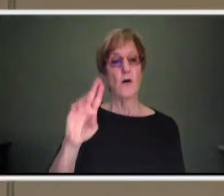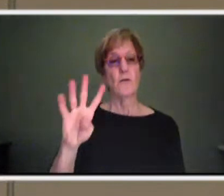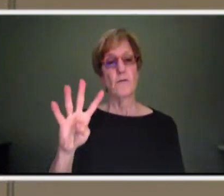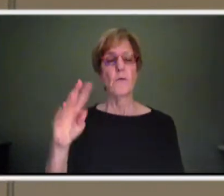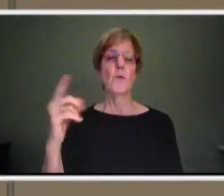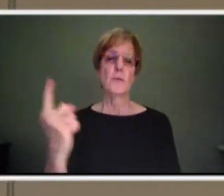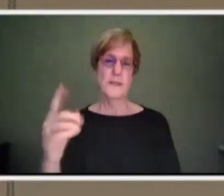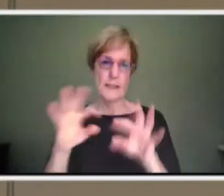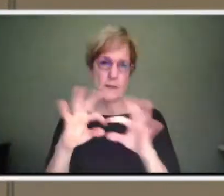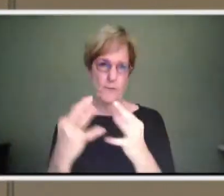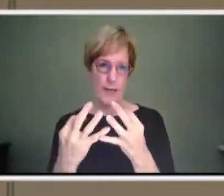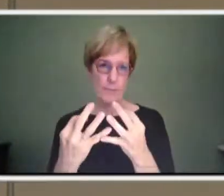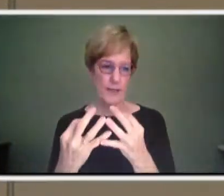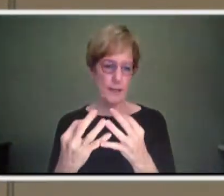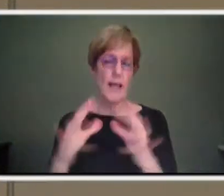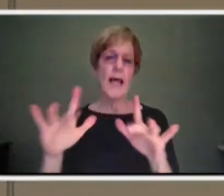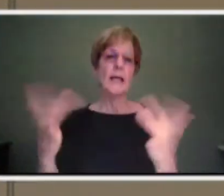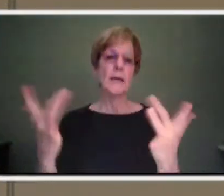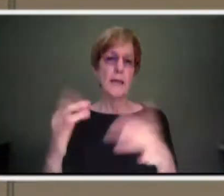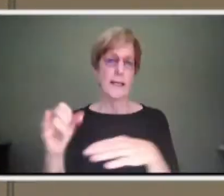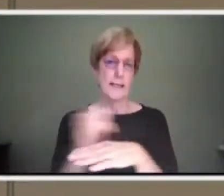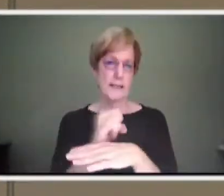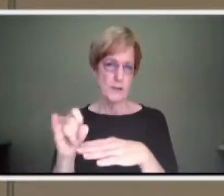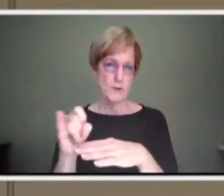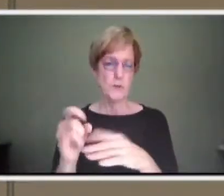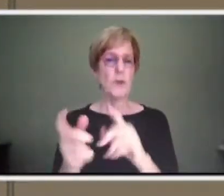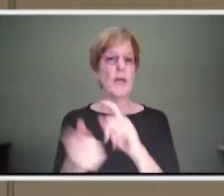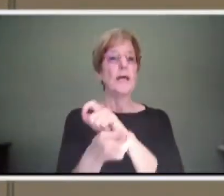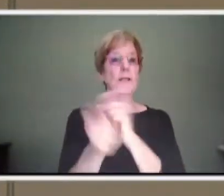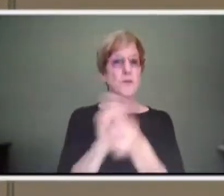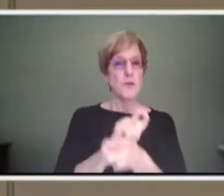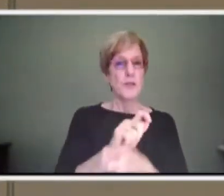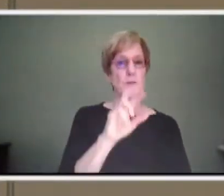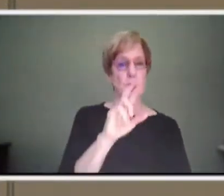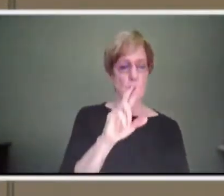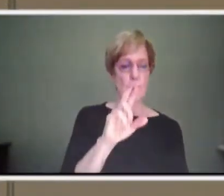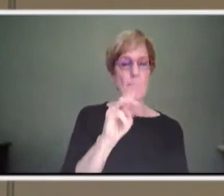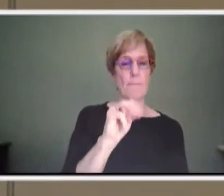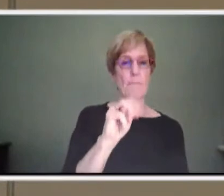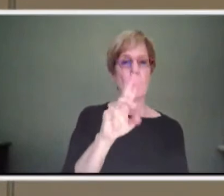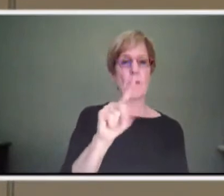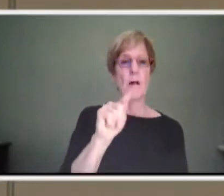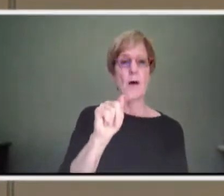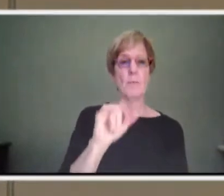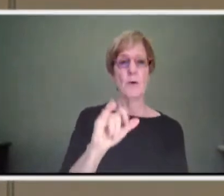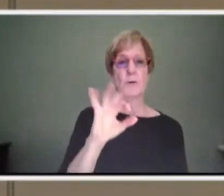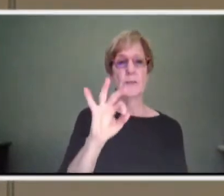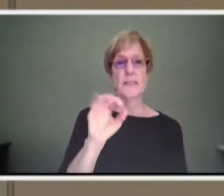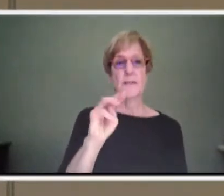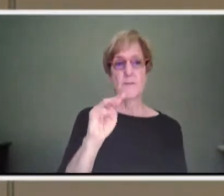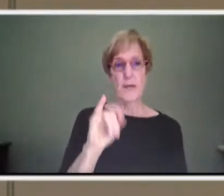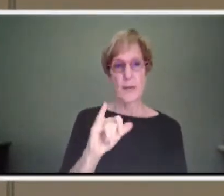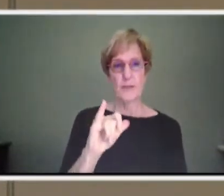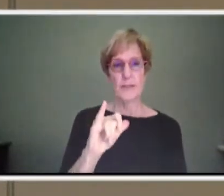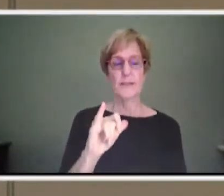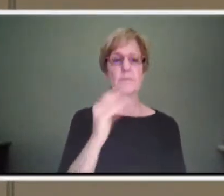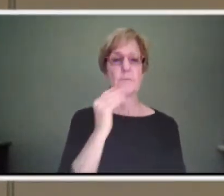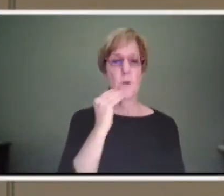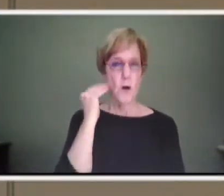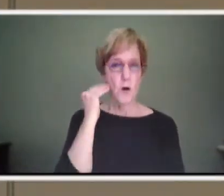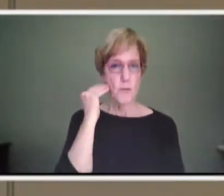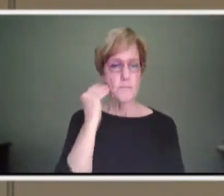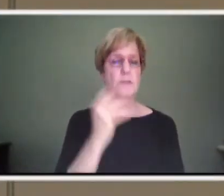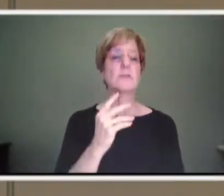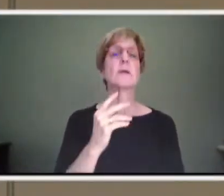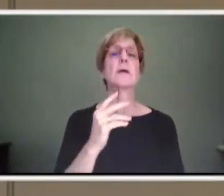and I1 light industrial. The proposed zoning is R8 MF multifamily residential conditional. The zoning committee voted 7-0